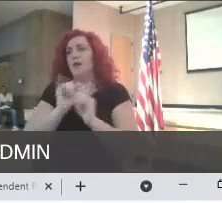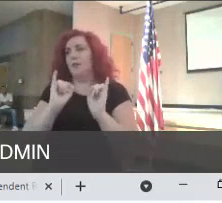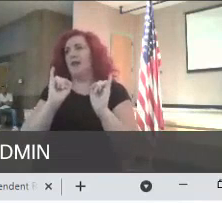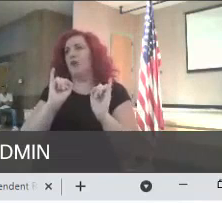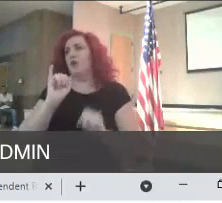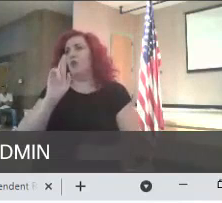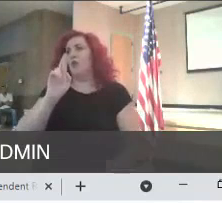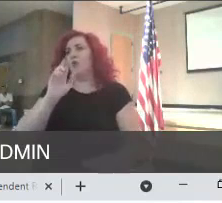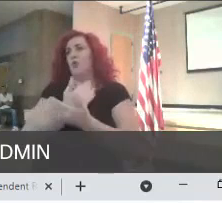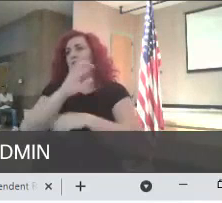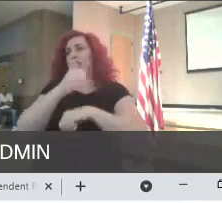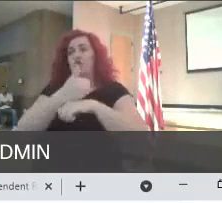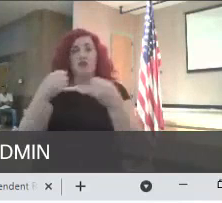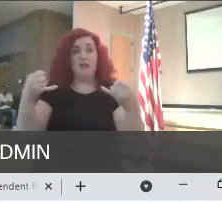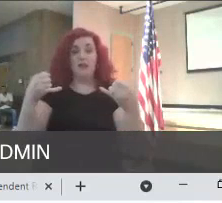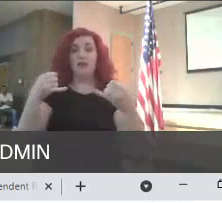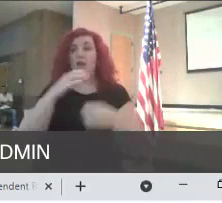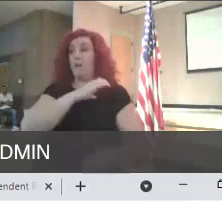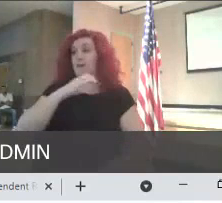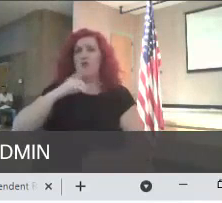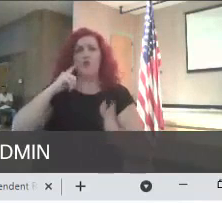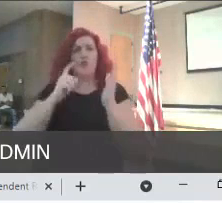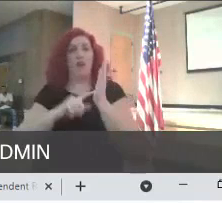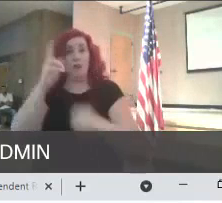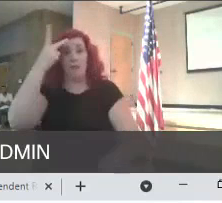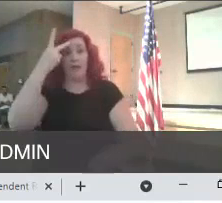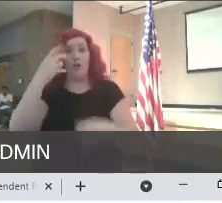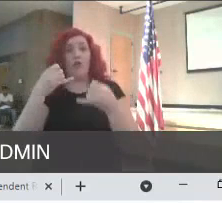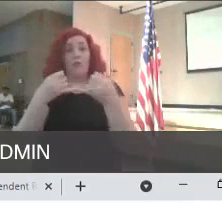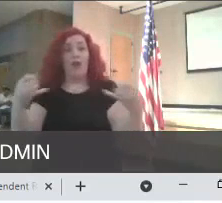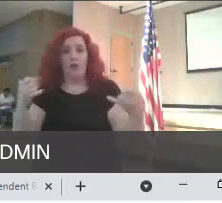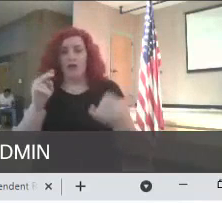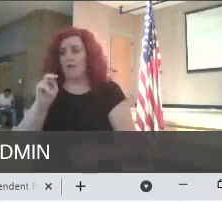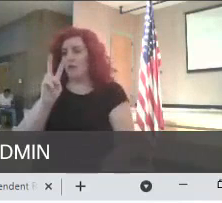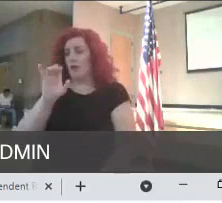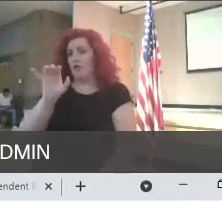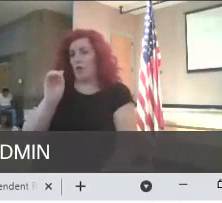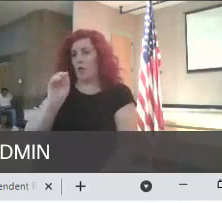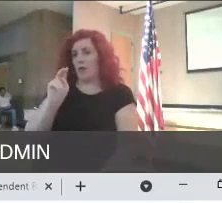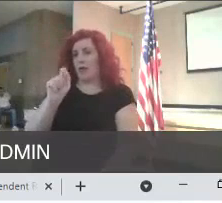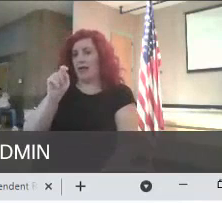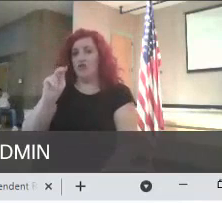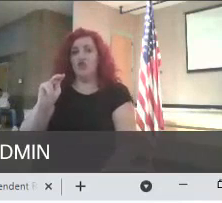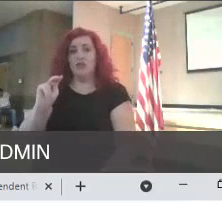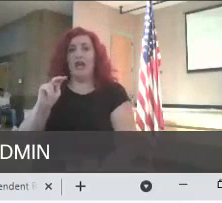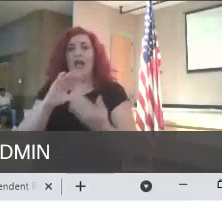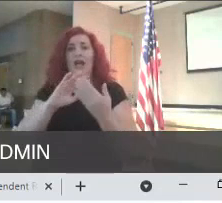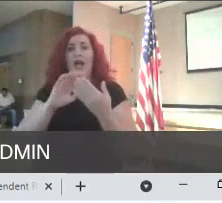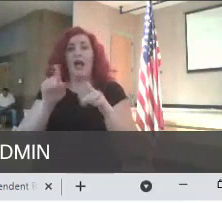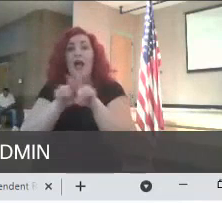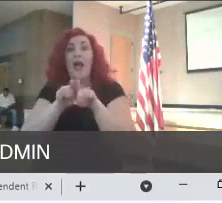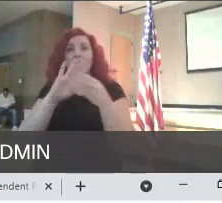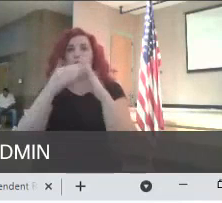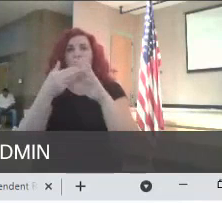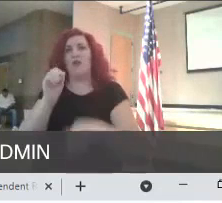Commission to recognize the political boundary of the Navajo Nation as a community of